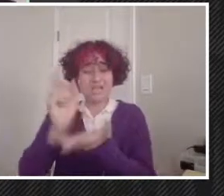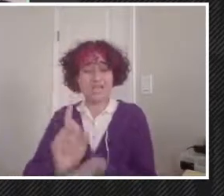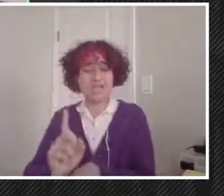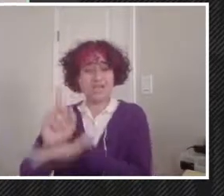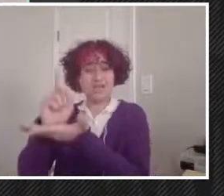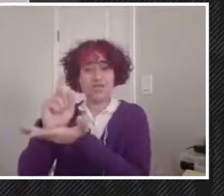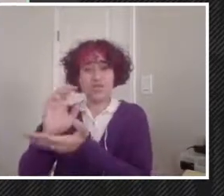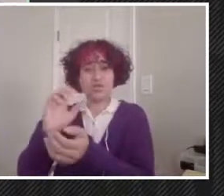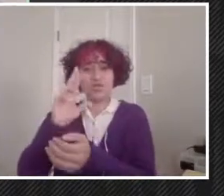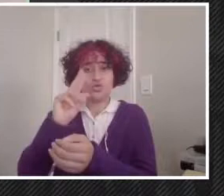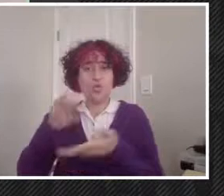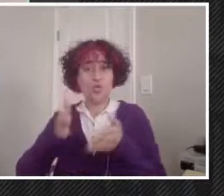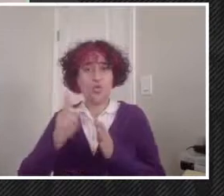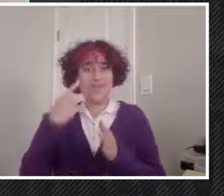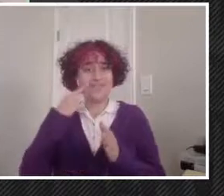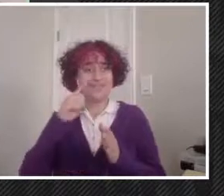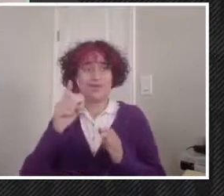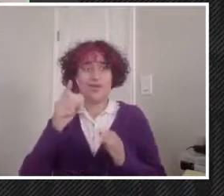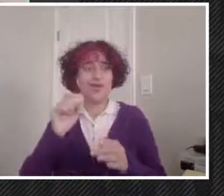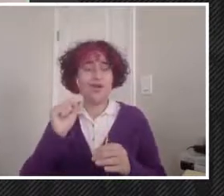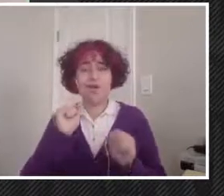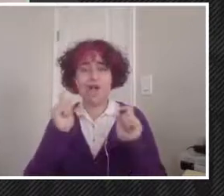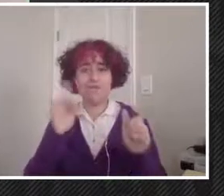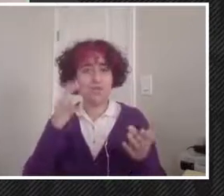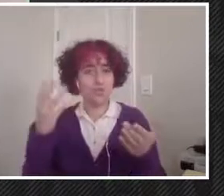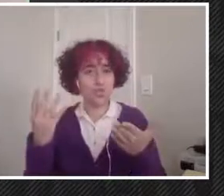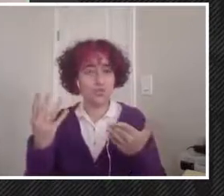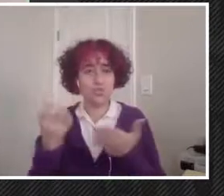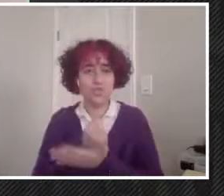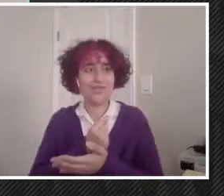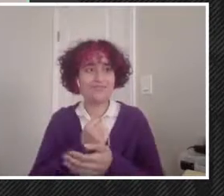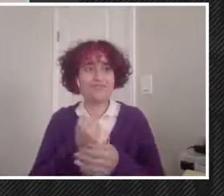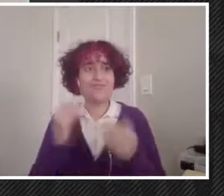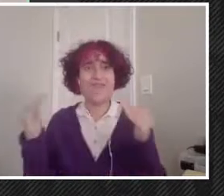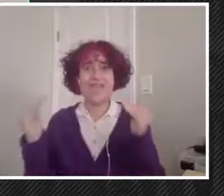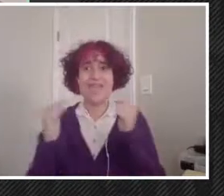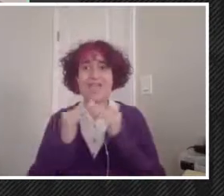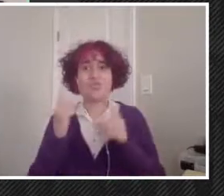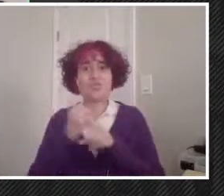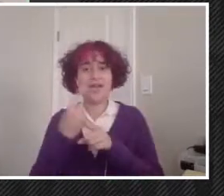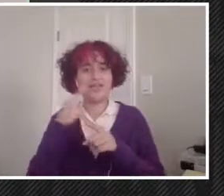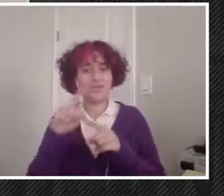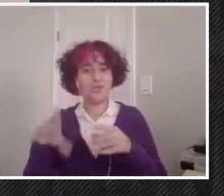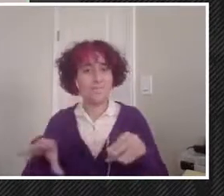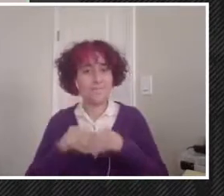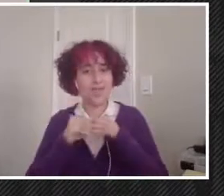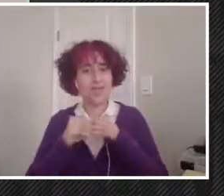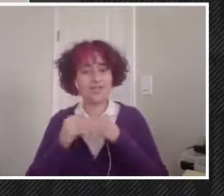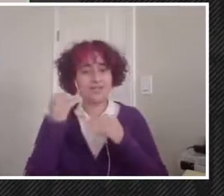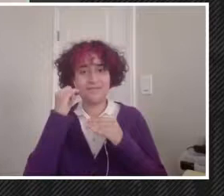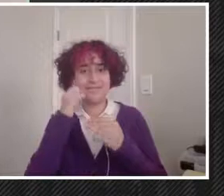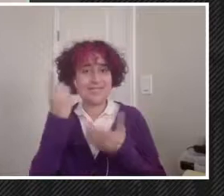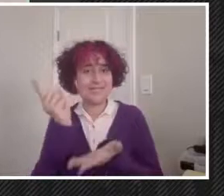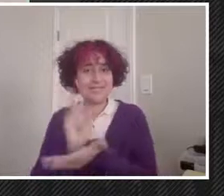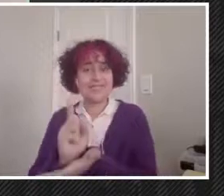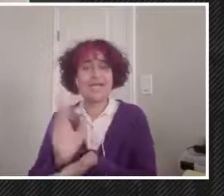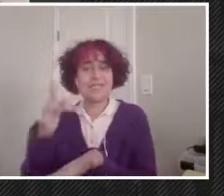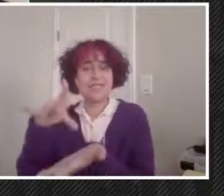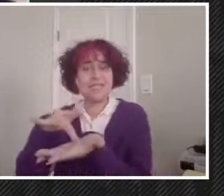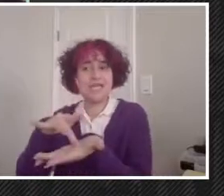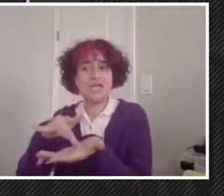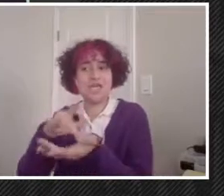for marriage if it didn't involve centering the directly impacted people. There's no way for us to win